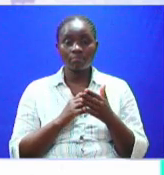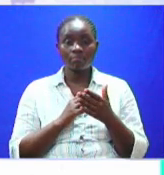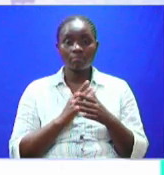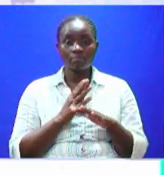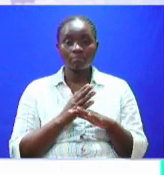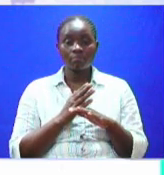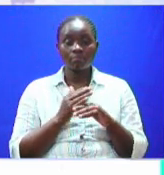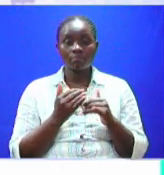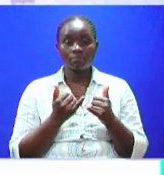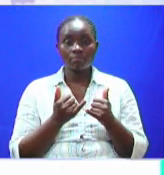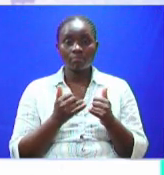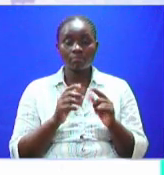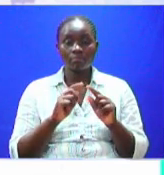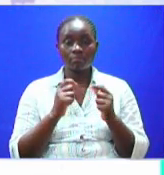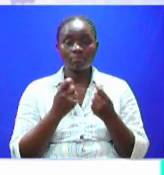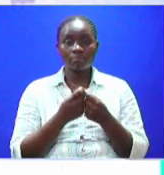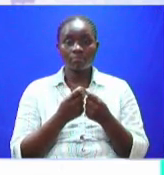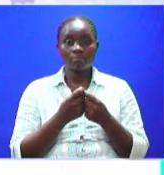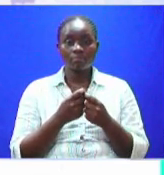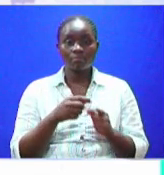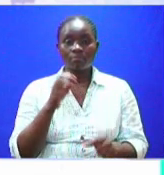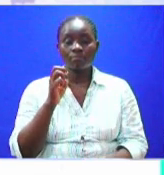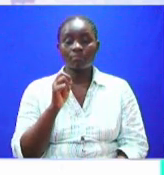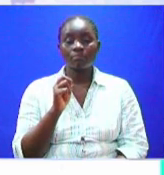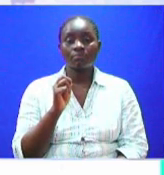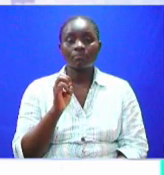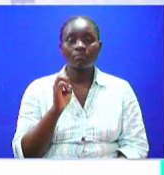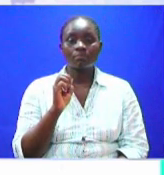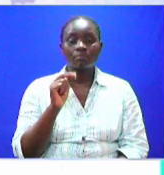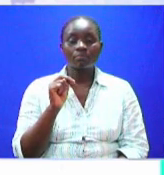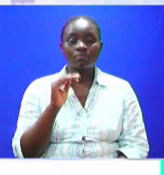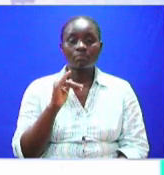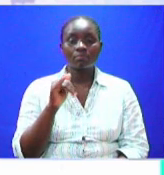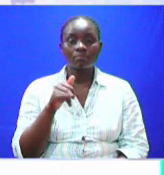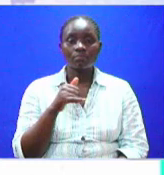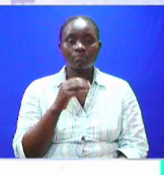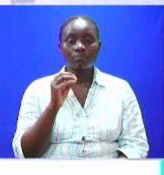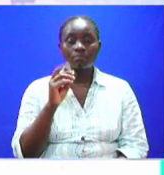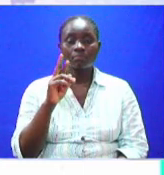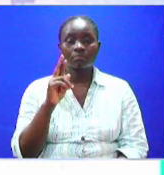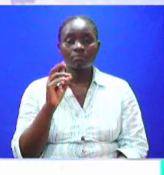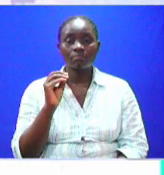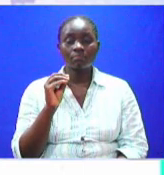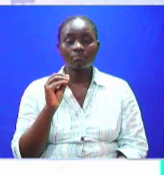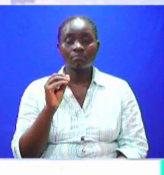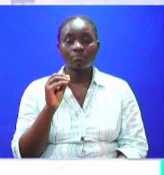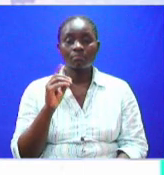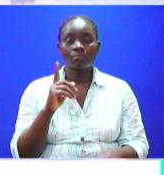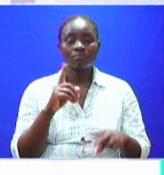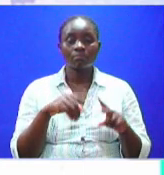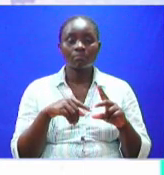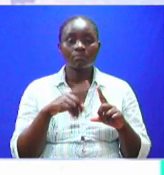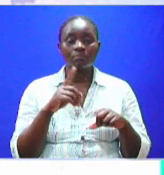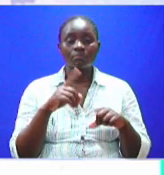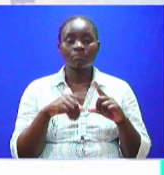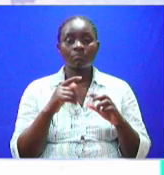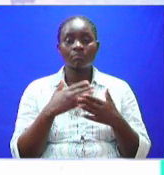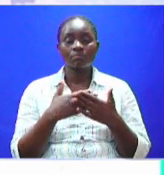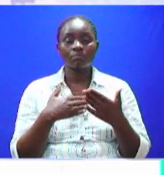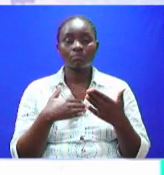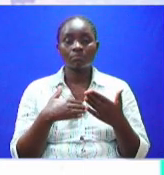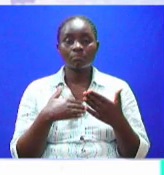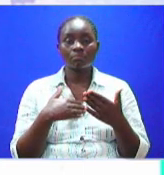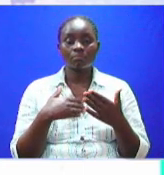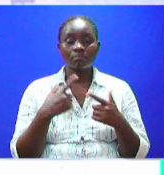mkirabono etimu ya Enchoro wano na wabanyangonko wa Nyamira County League ye maiga yoko wa